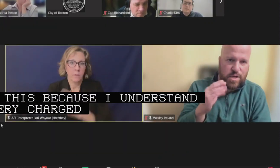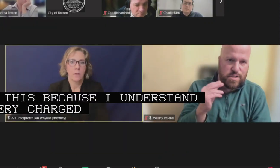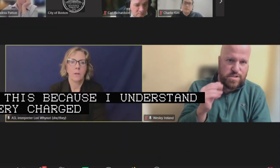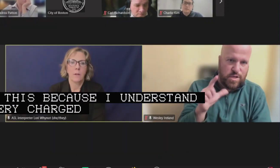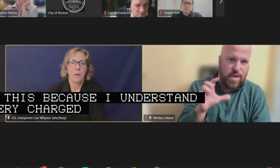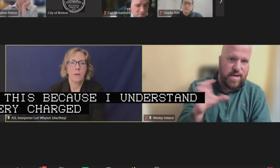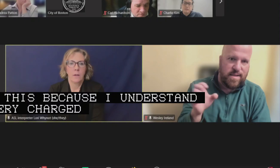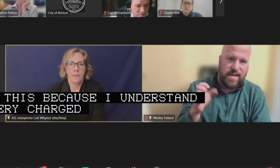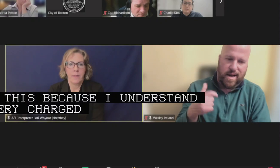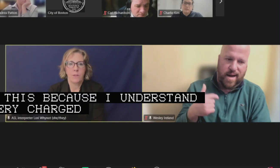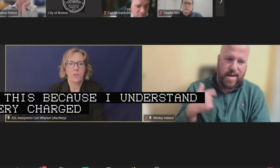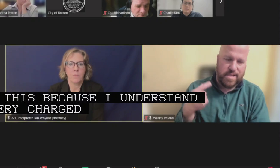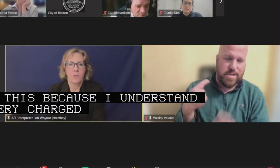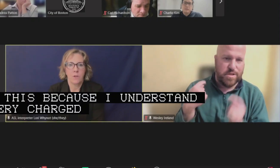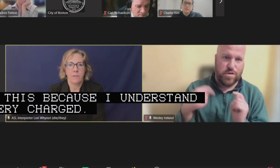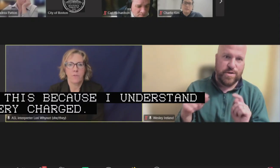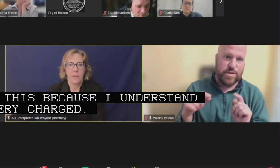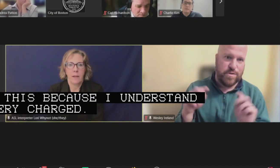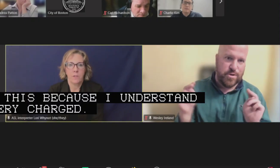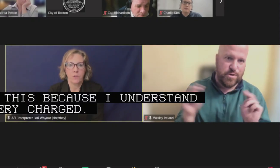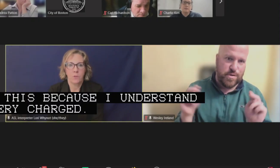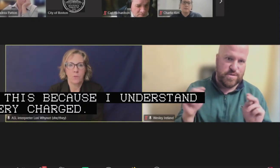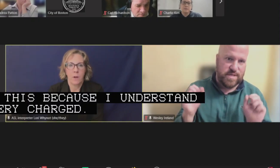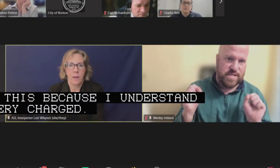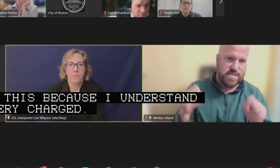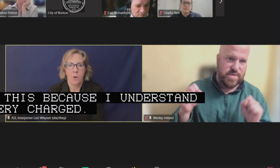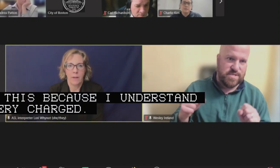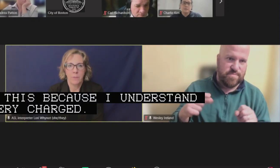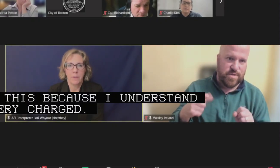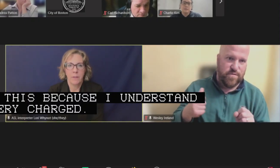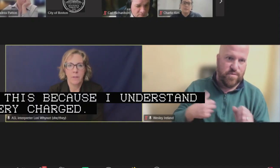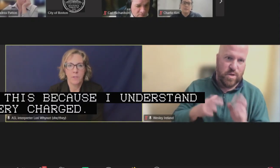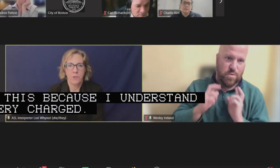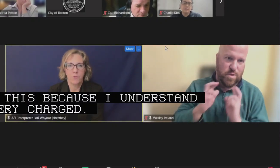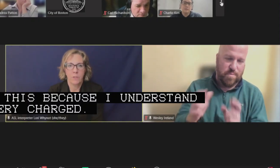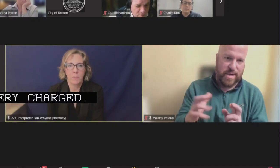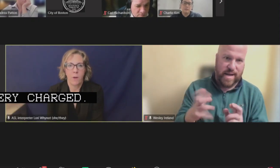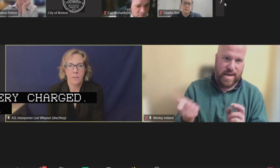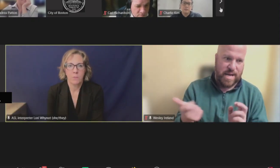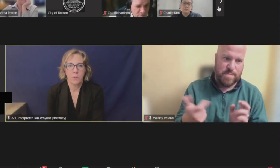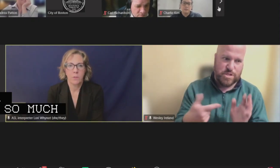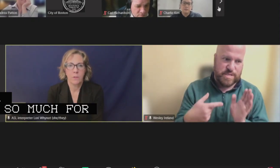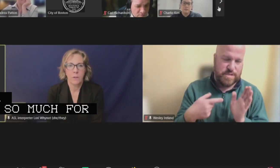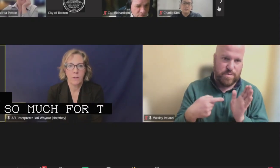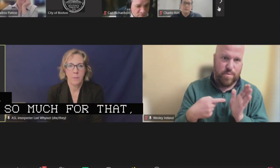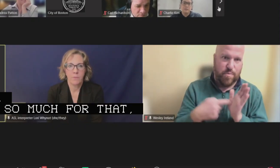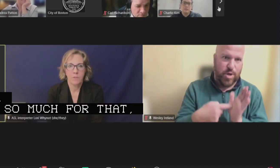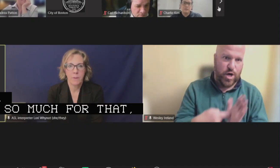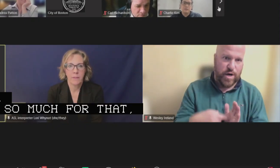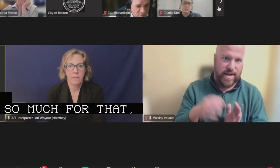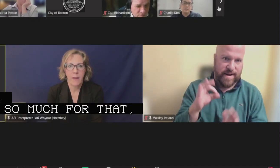Yes. Thank you so much, Charlie, for that. I'm trying to be as neutral as possible and respect the fact